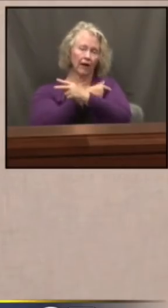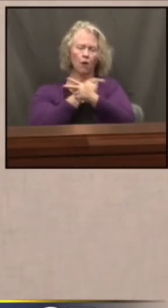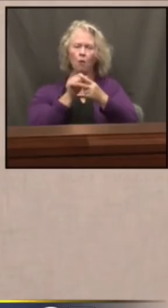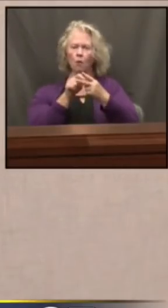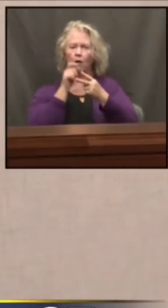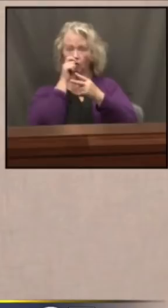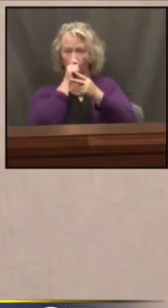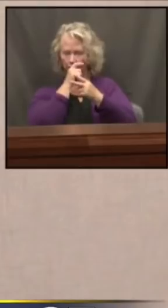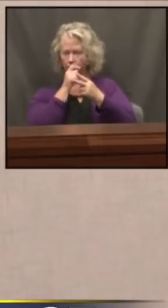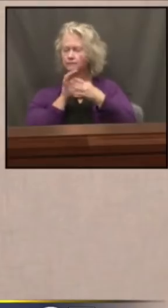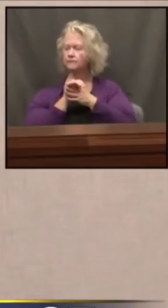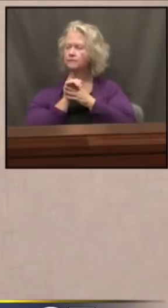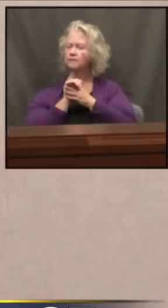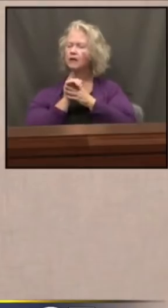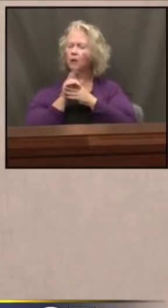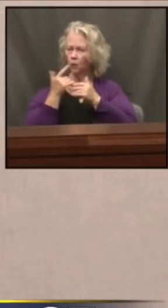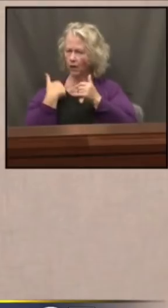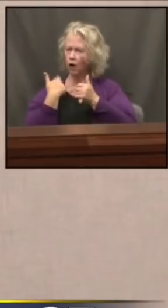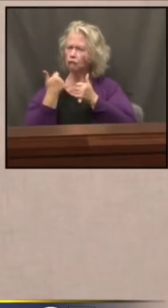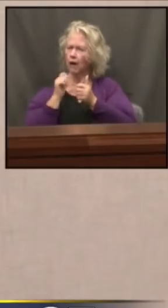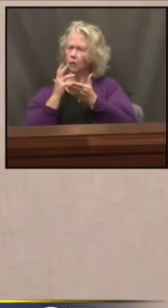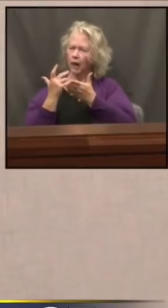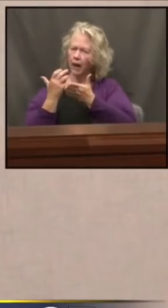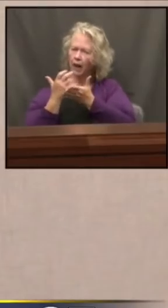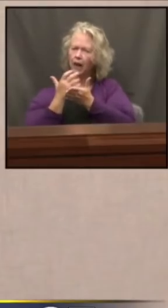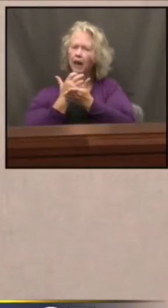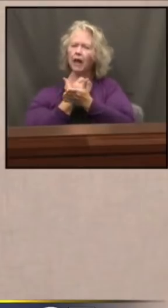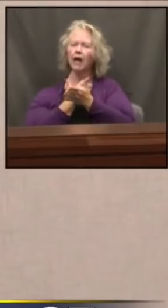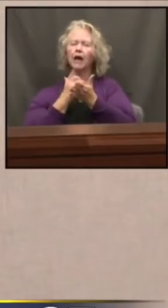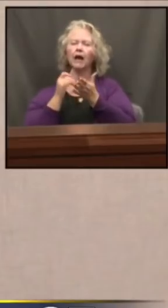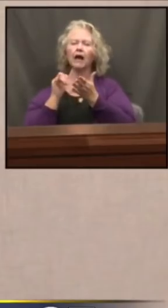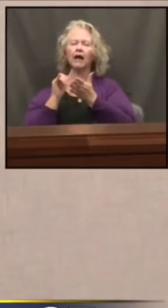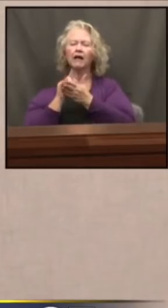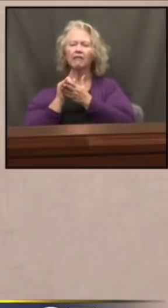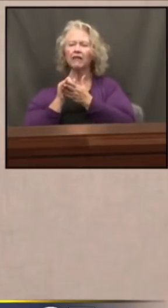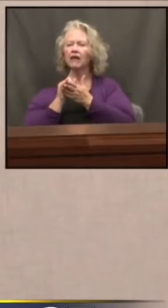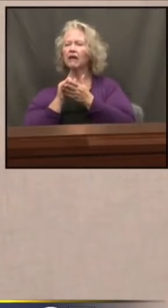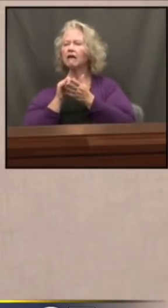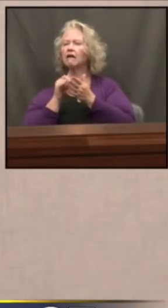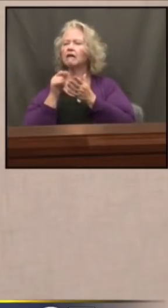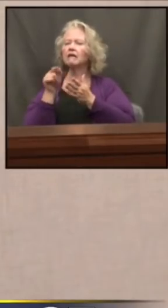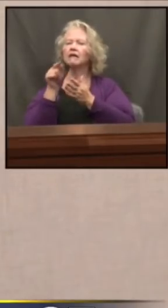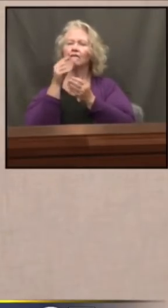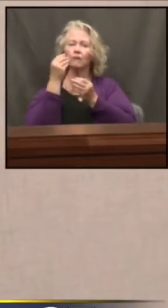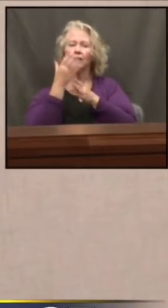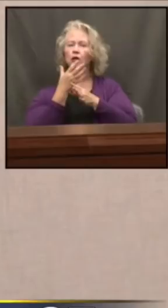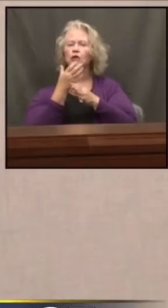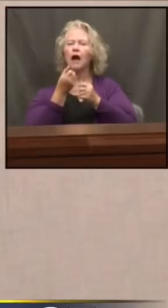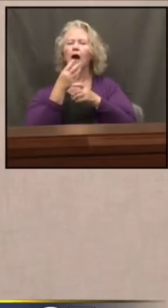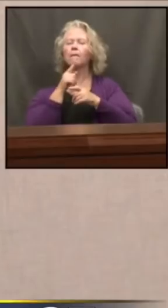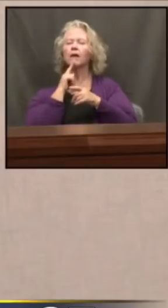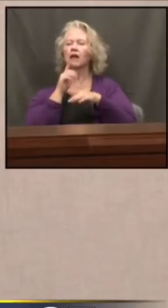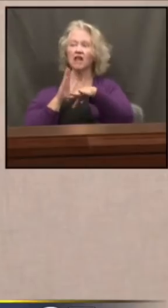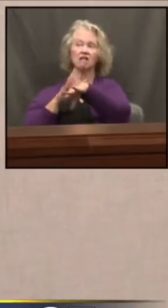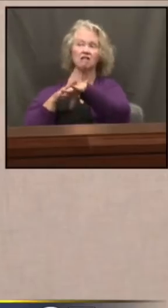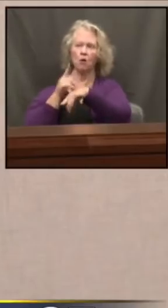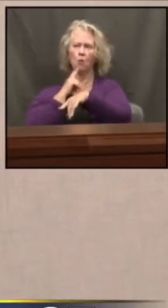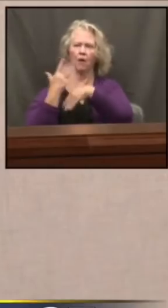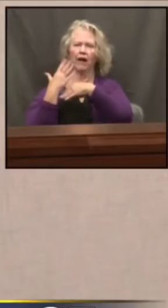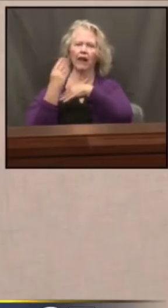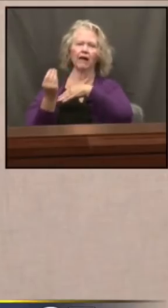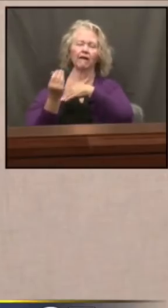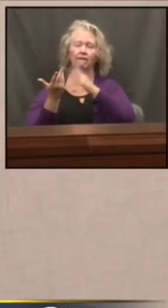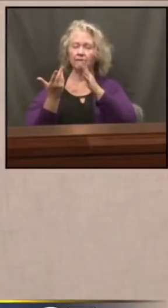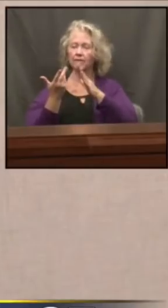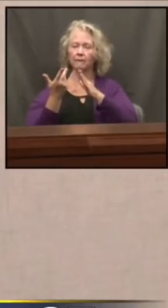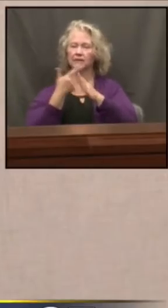from districts around how many drivers are threatening to leave because they don't want to not only get vaccinated,